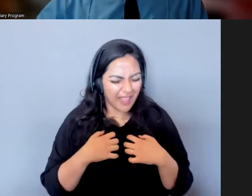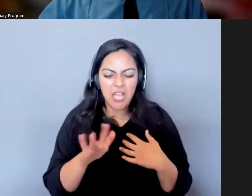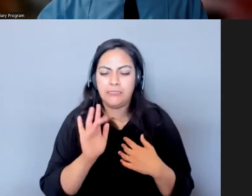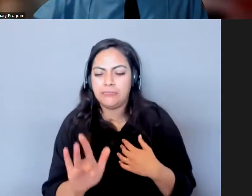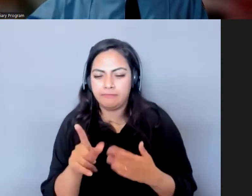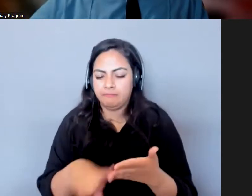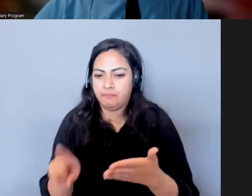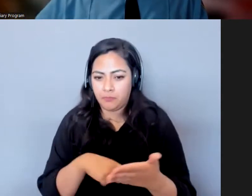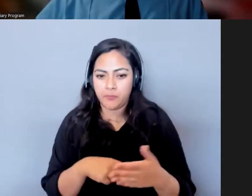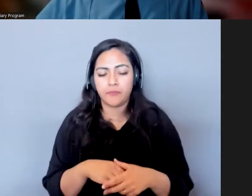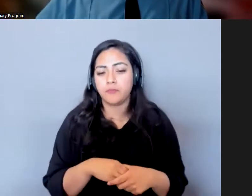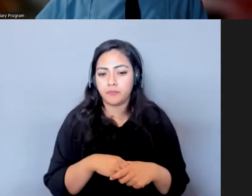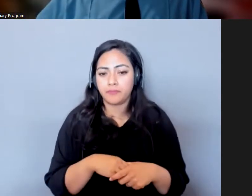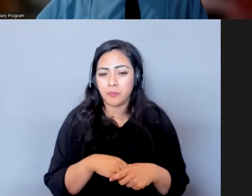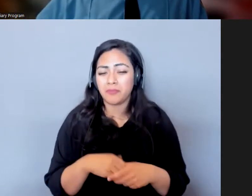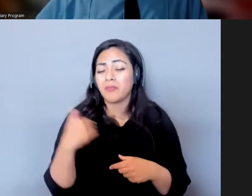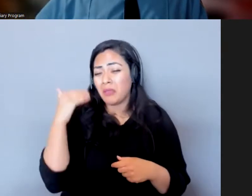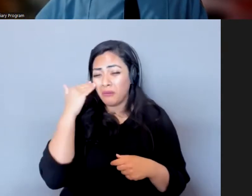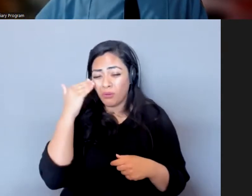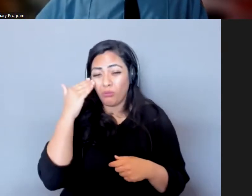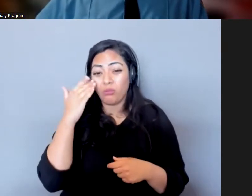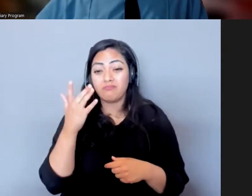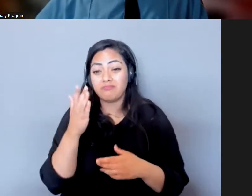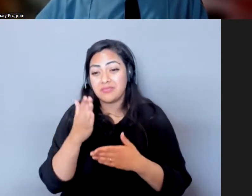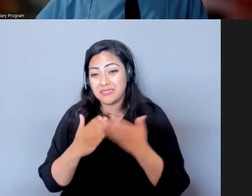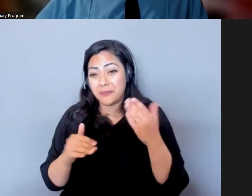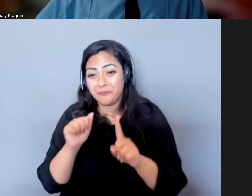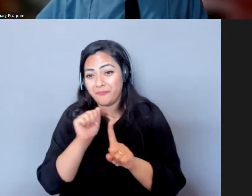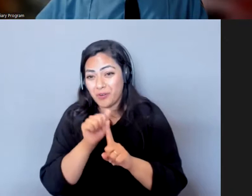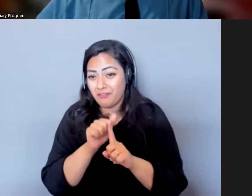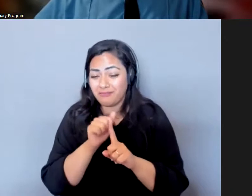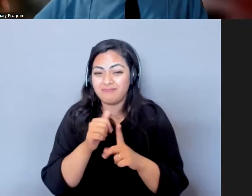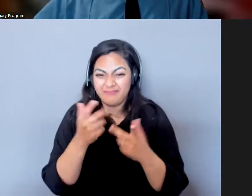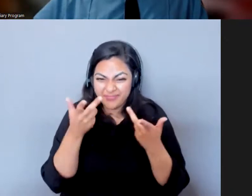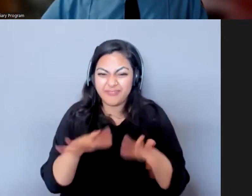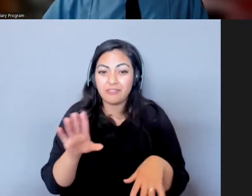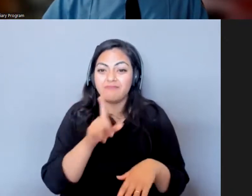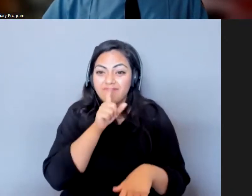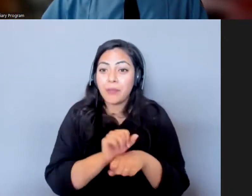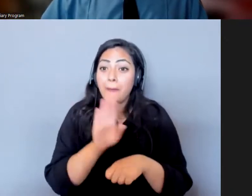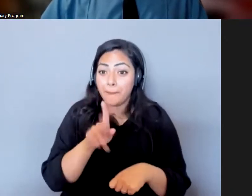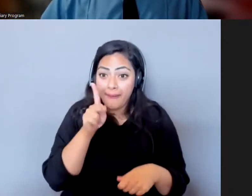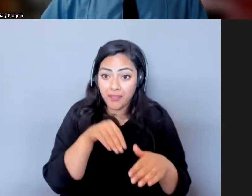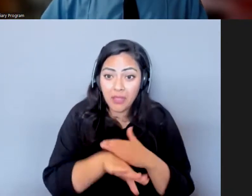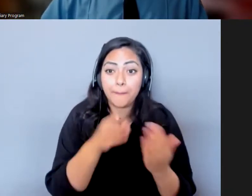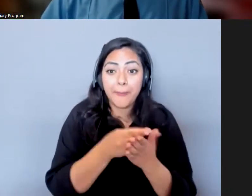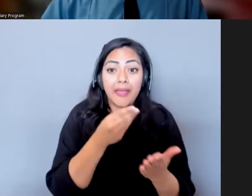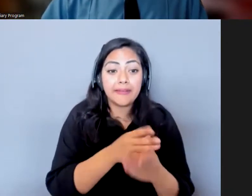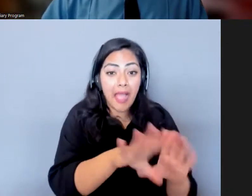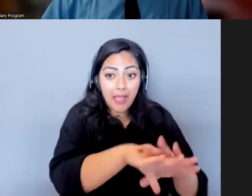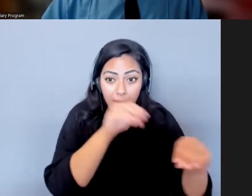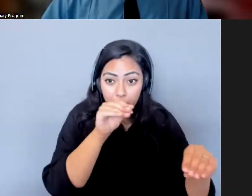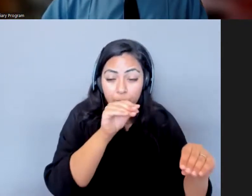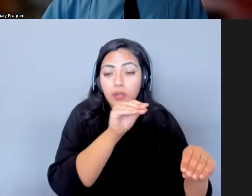money out of their account, deposited into someone else's account, which unfortunately was someone that he thought was someone else, and then